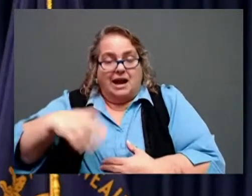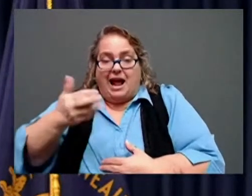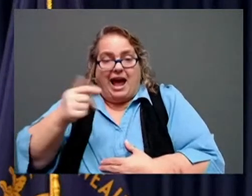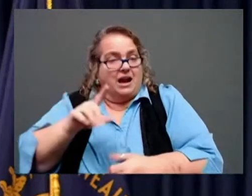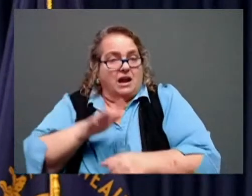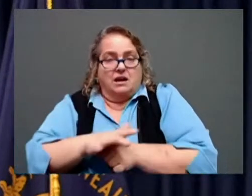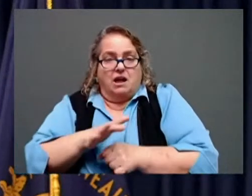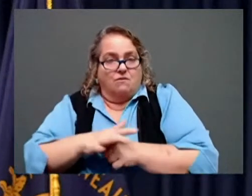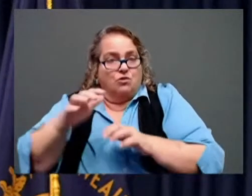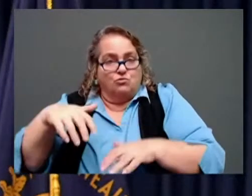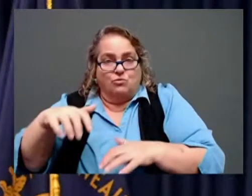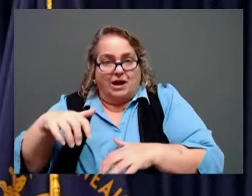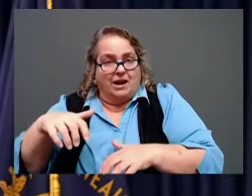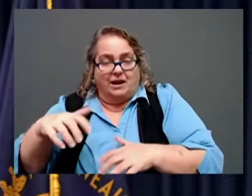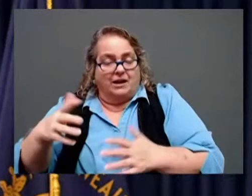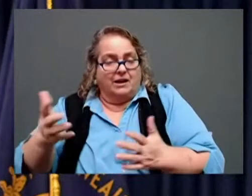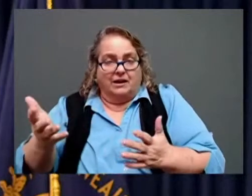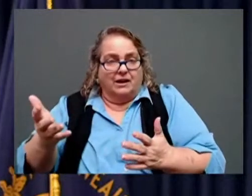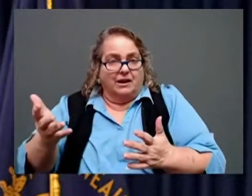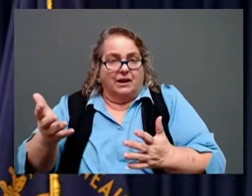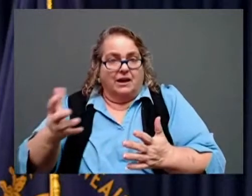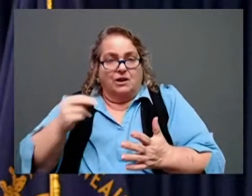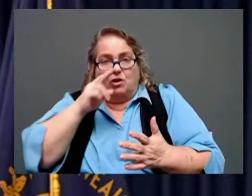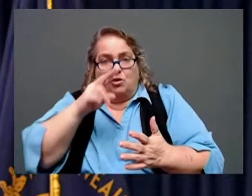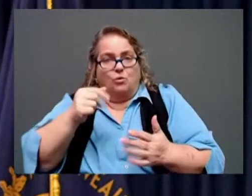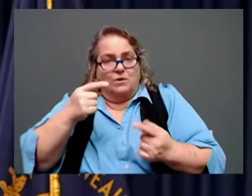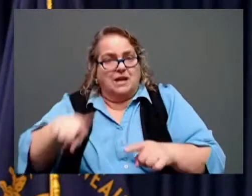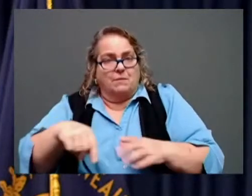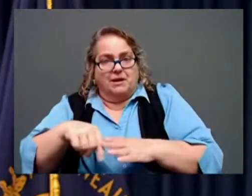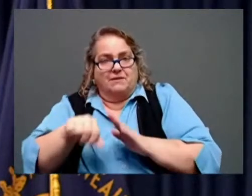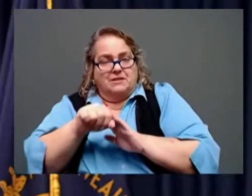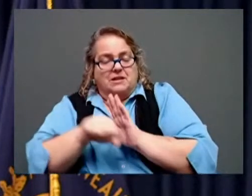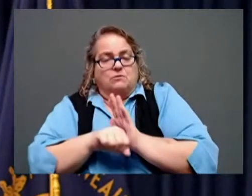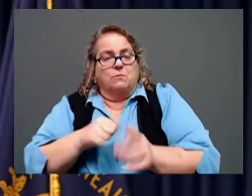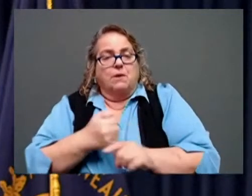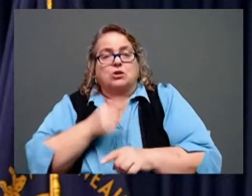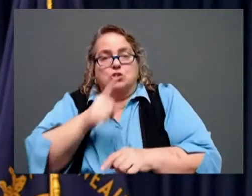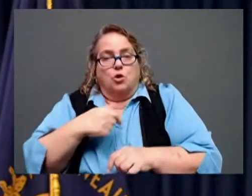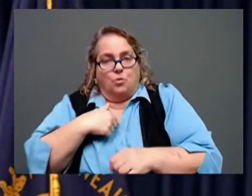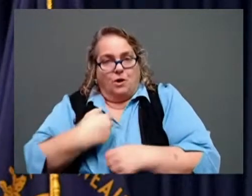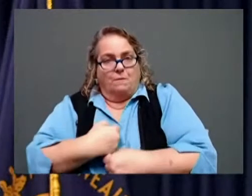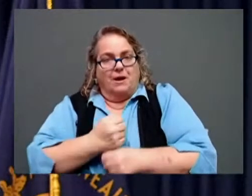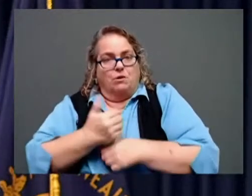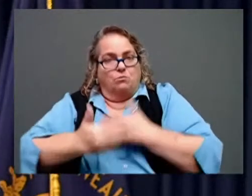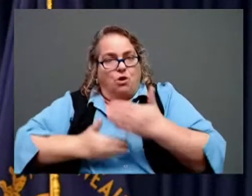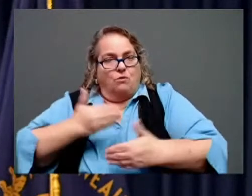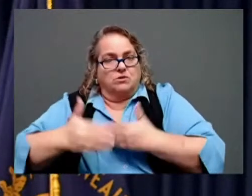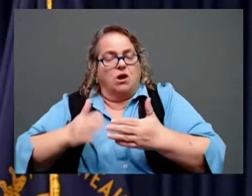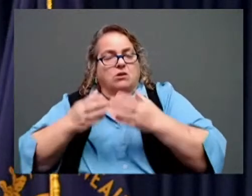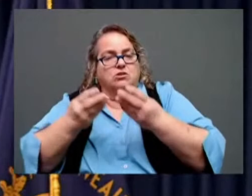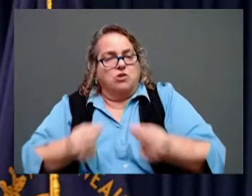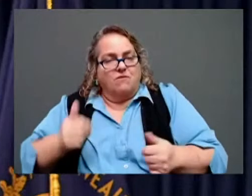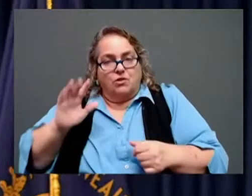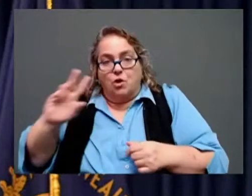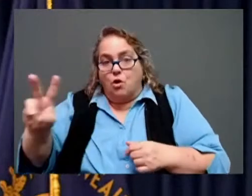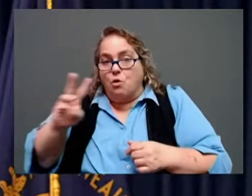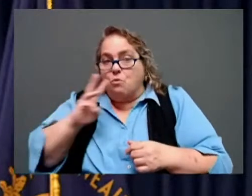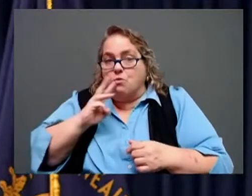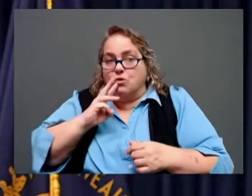happened in the state. But making sure that we are making progress on solving their water crisis. I'm going to be in